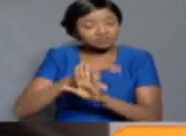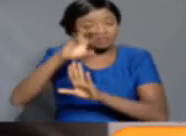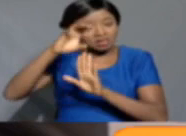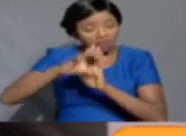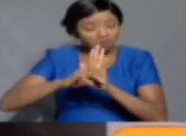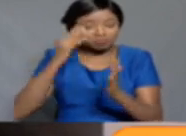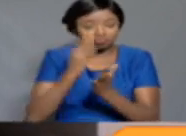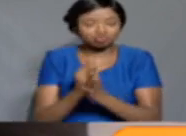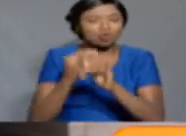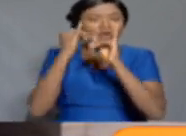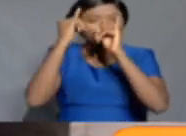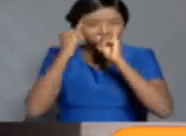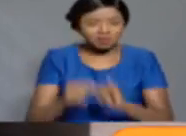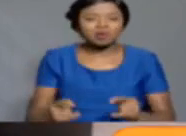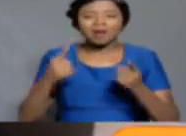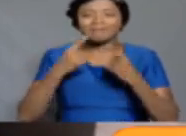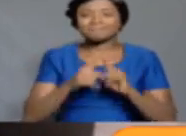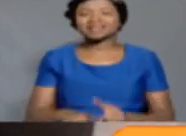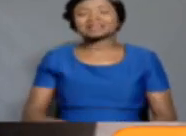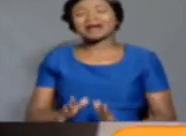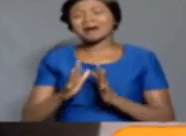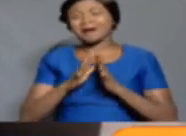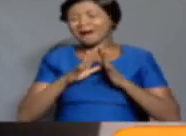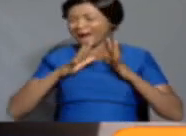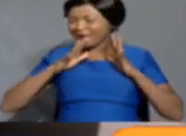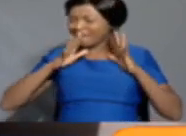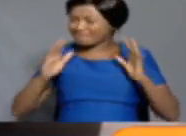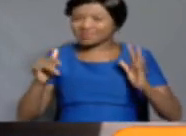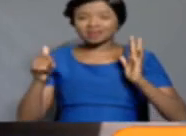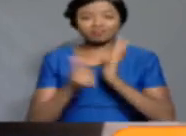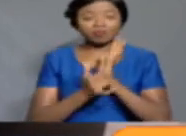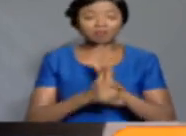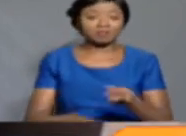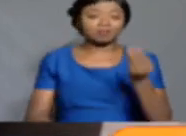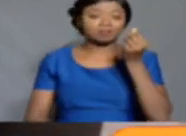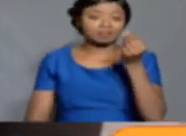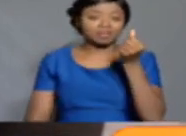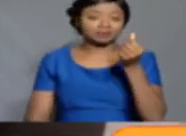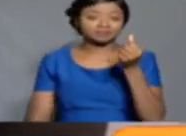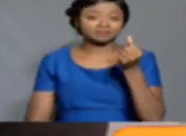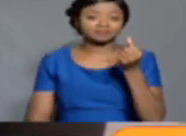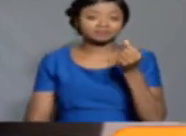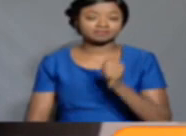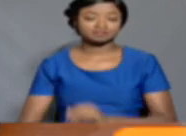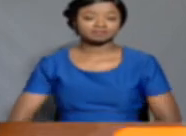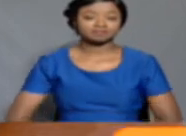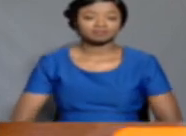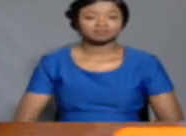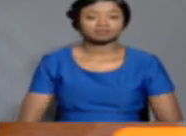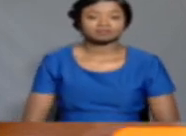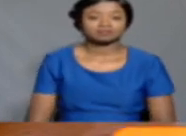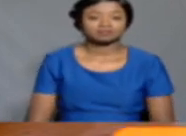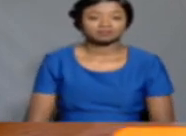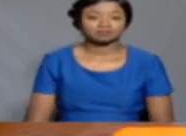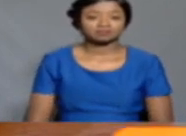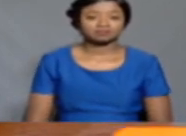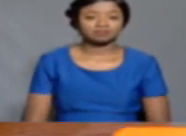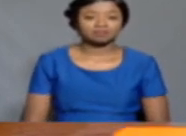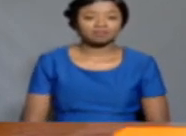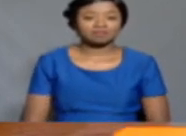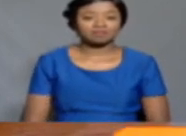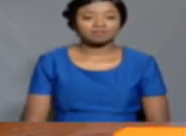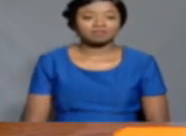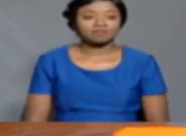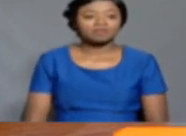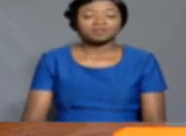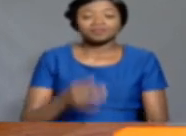as it is a big money issue. Big money issue. Let's start there. And you wanted to? Yeah, just I mean, all the money